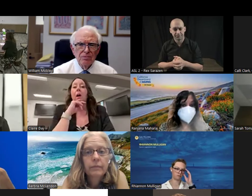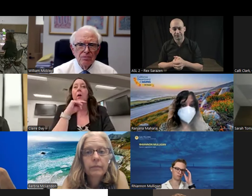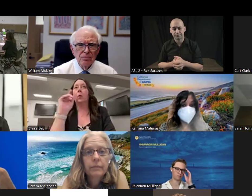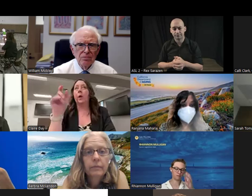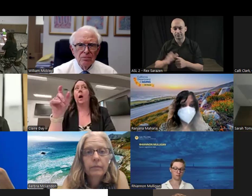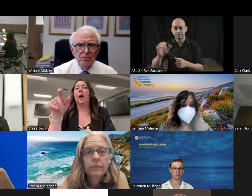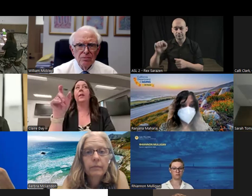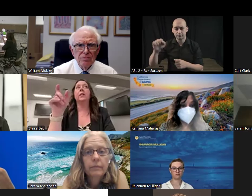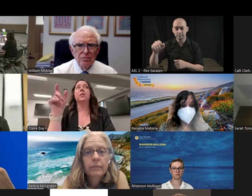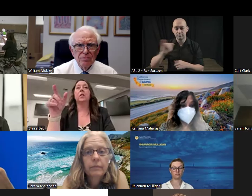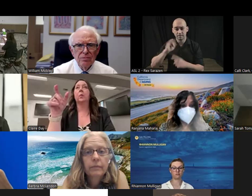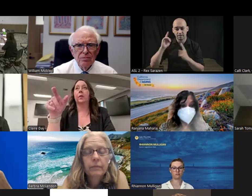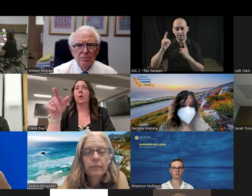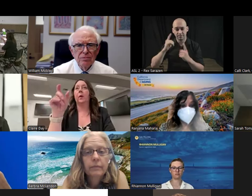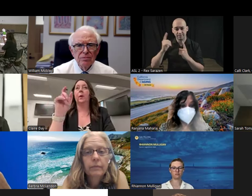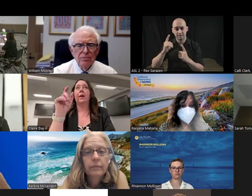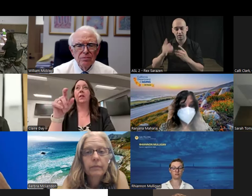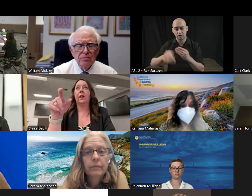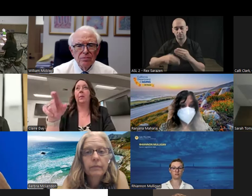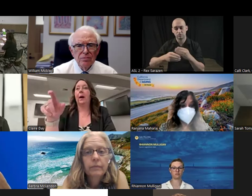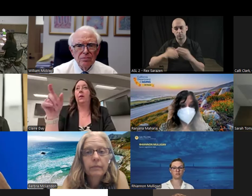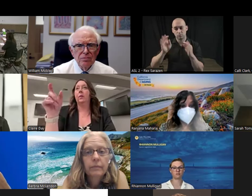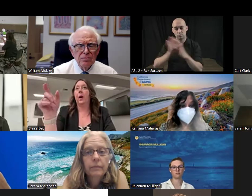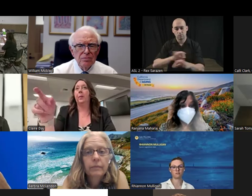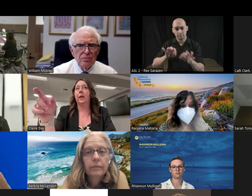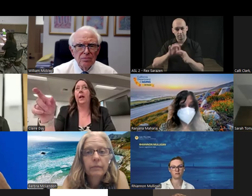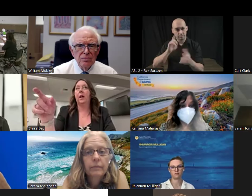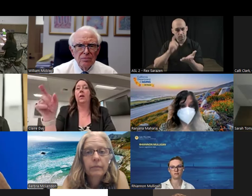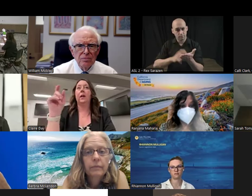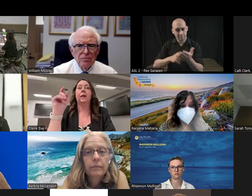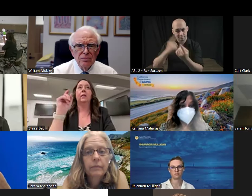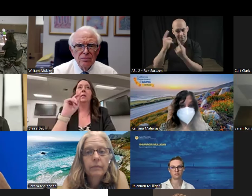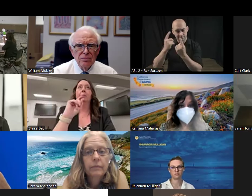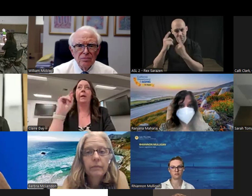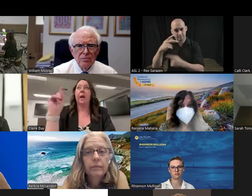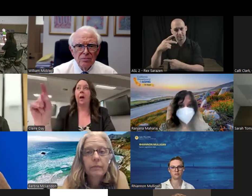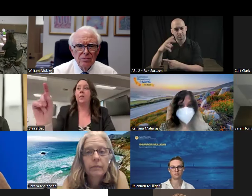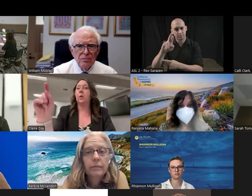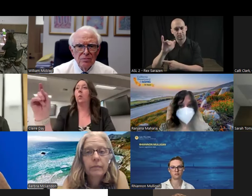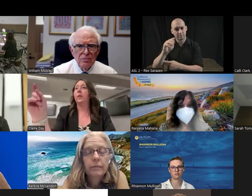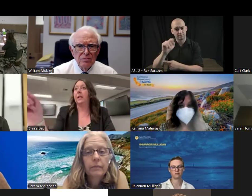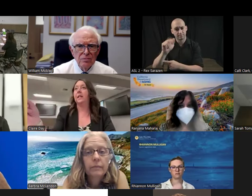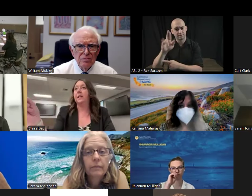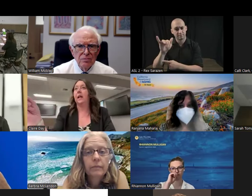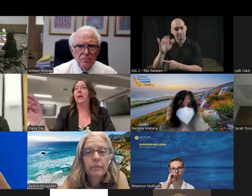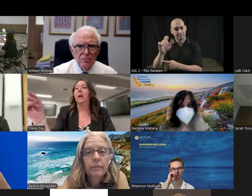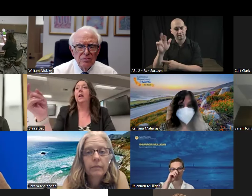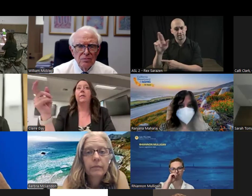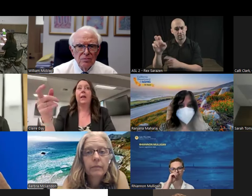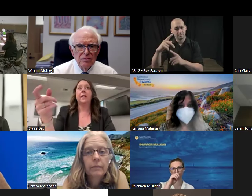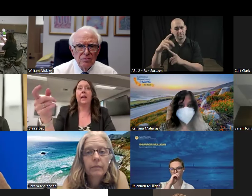think it's also worth noting we have to think about primary care beyond the